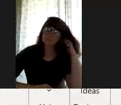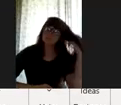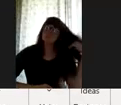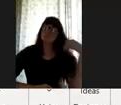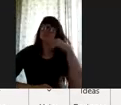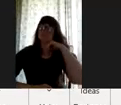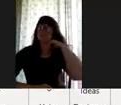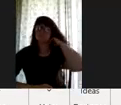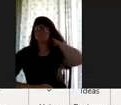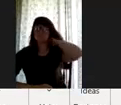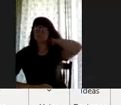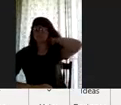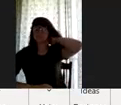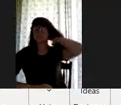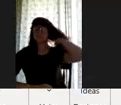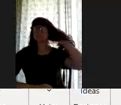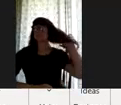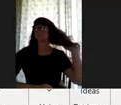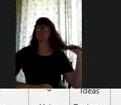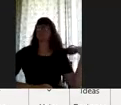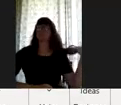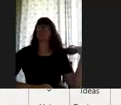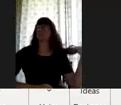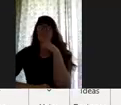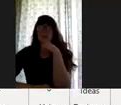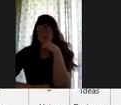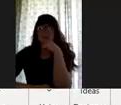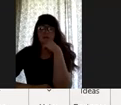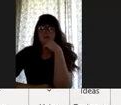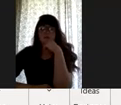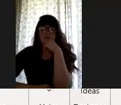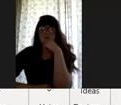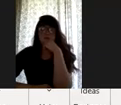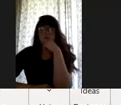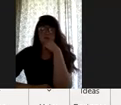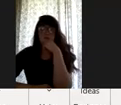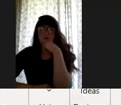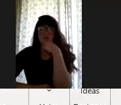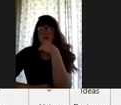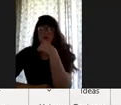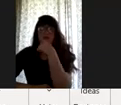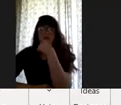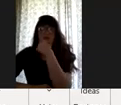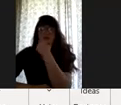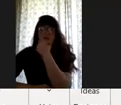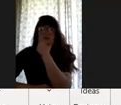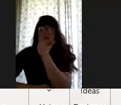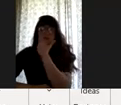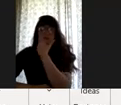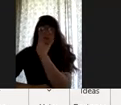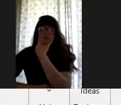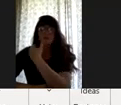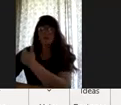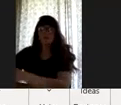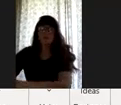and God can reveal his truth or illuminate his truth is a better word for that. But the more that you're in